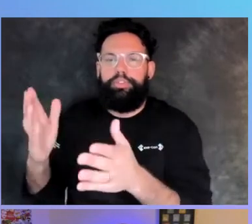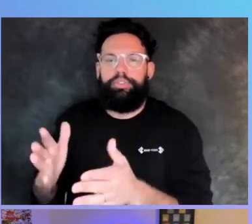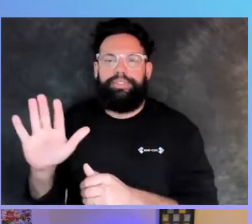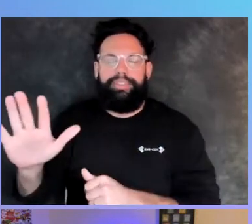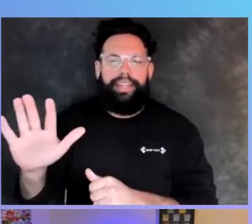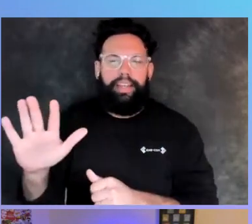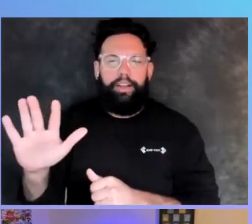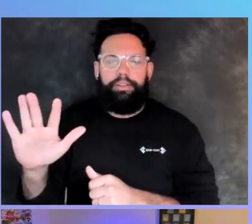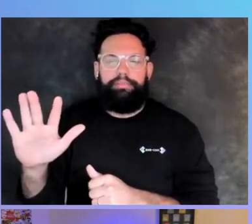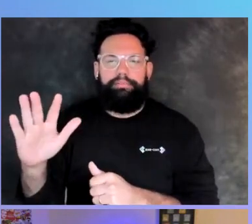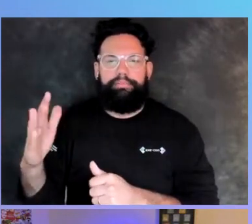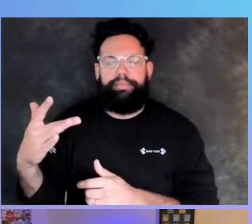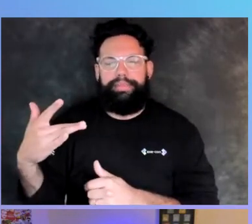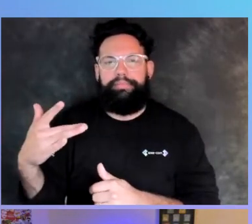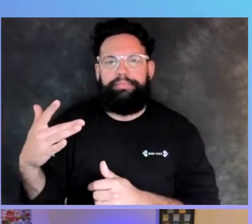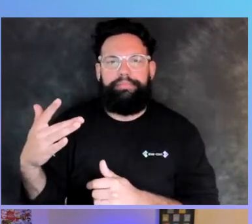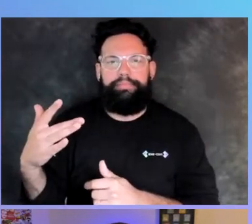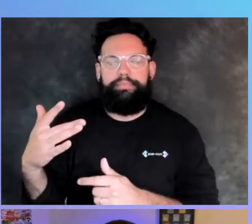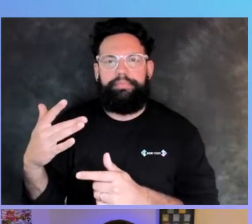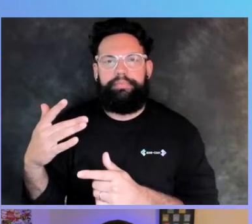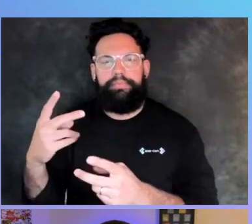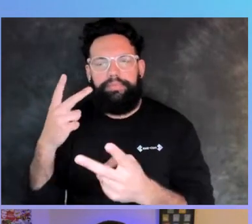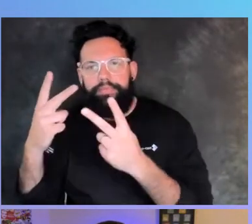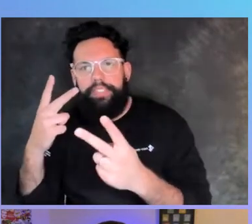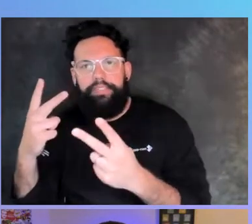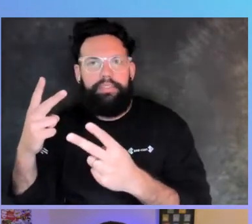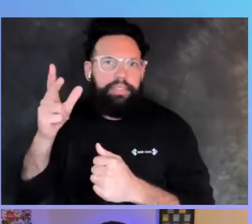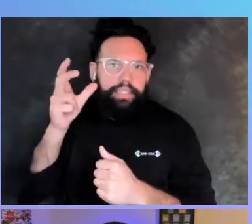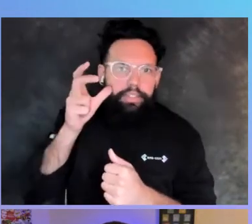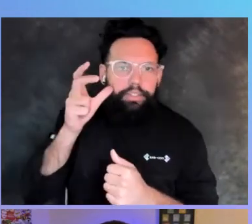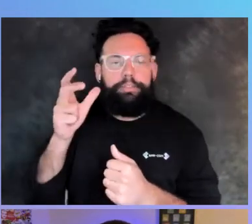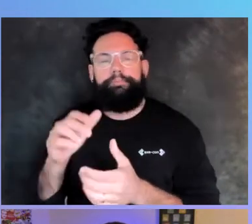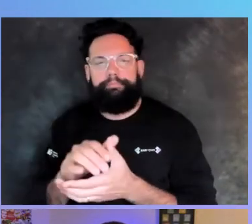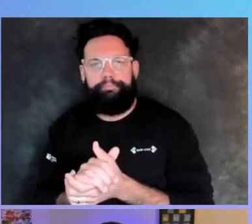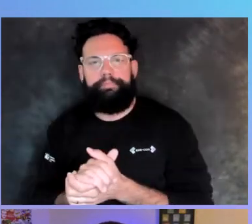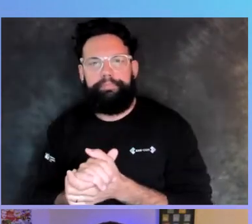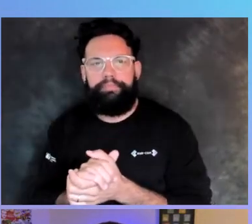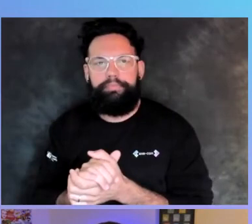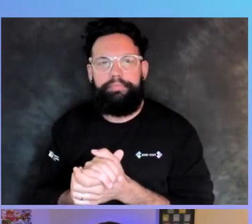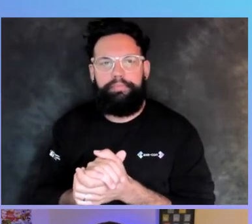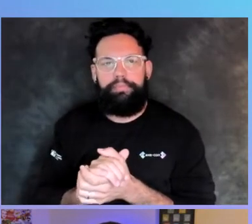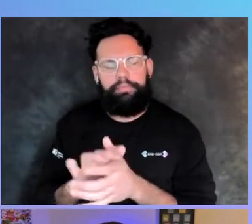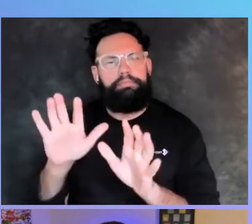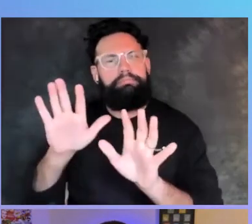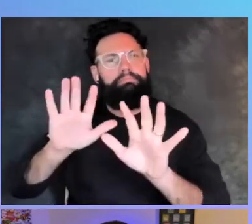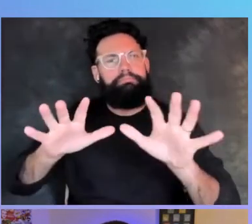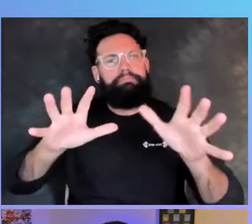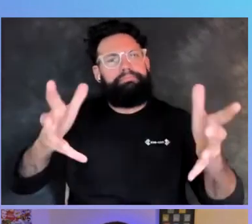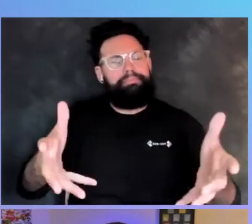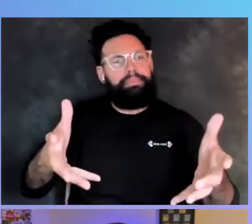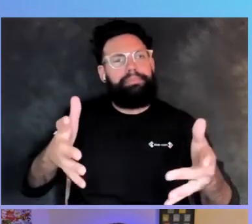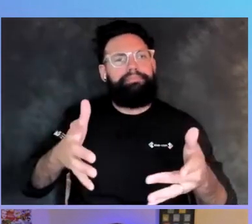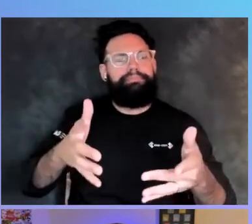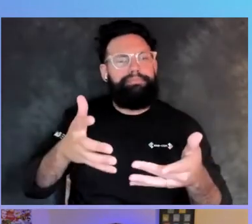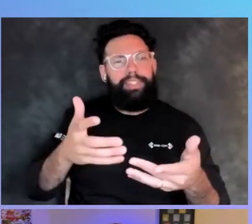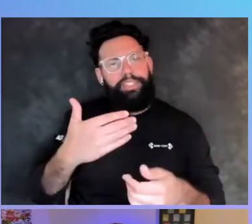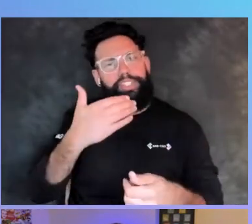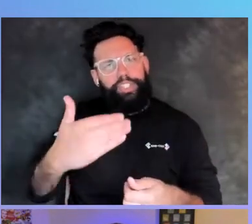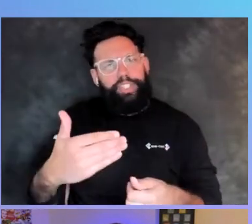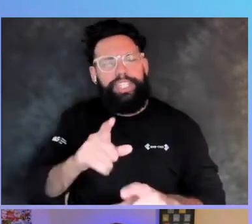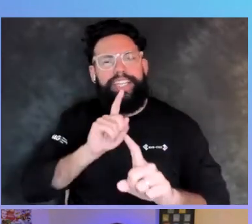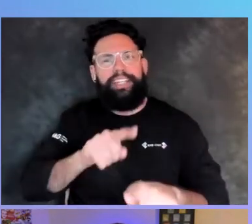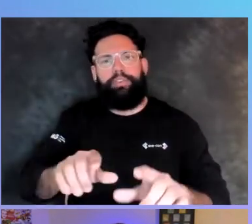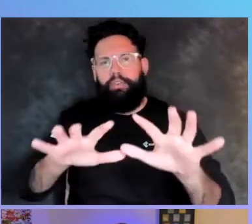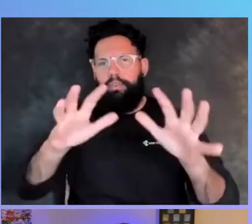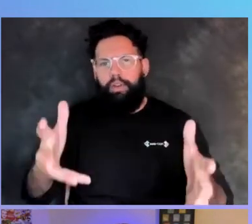good output, but they're a little technical for certain audiences, but it's a good answer overall. Now that we've established that